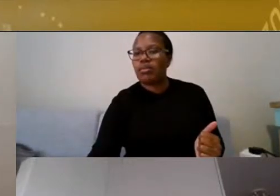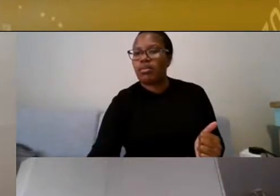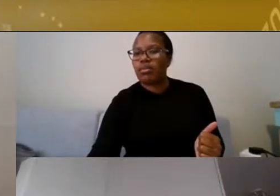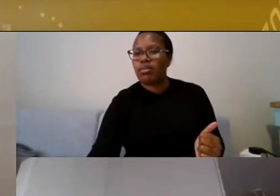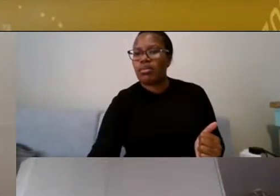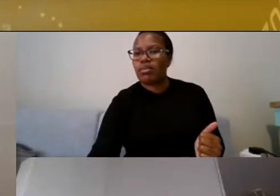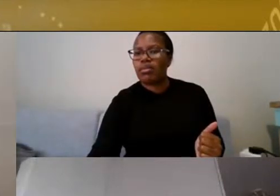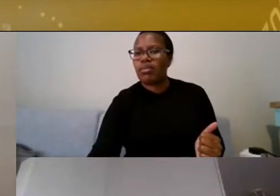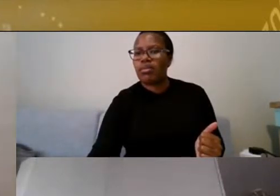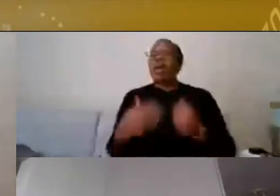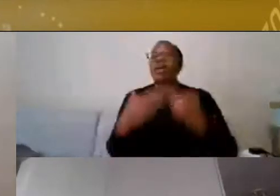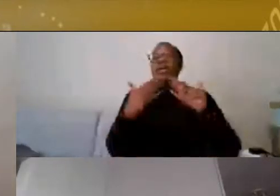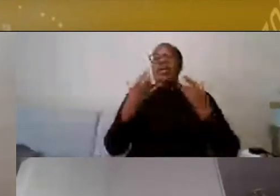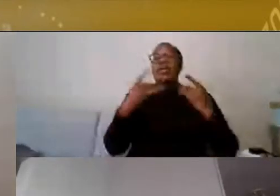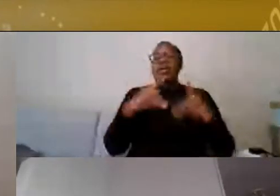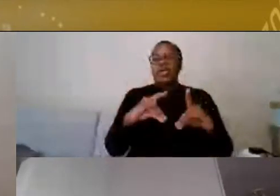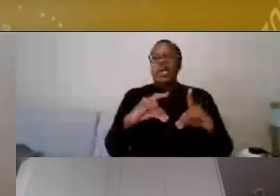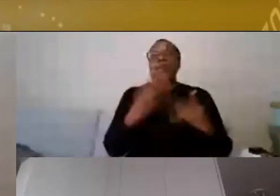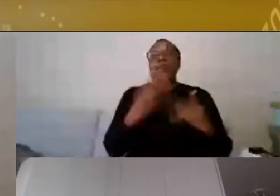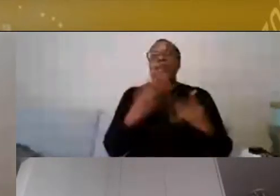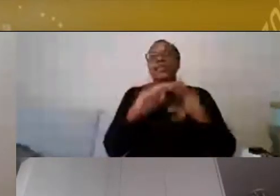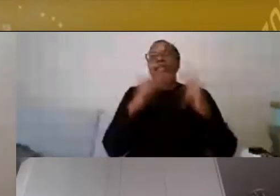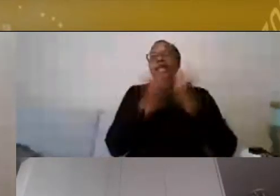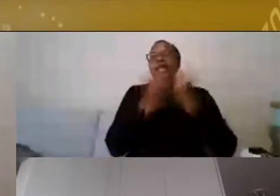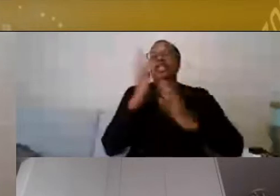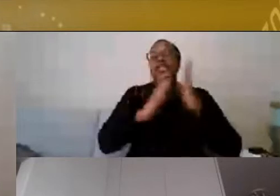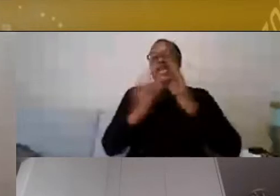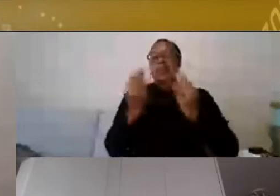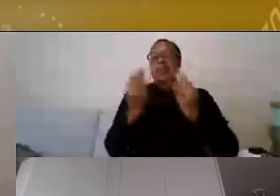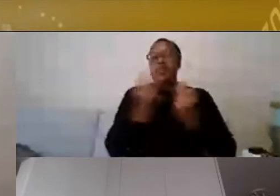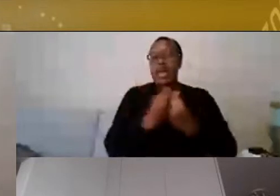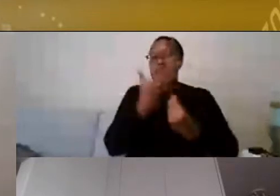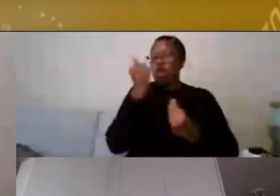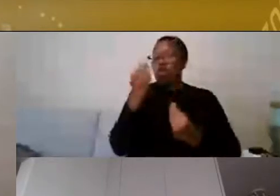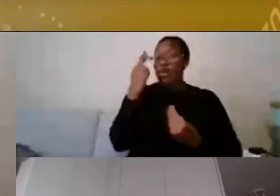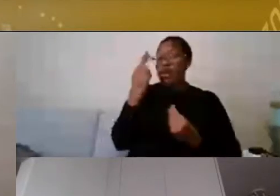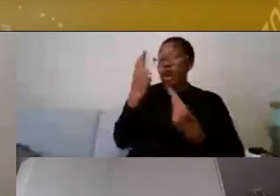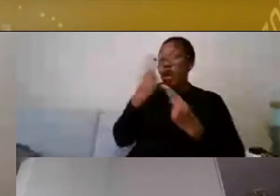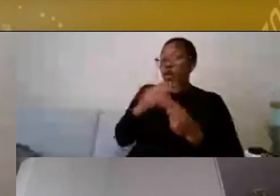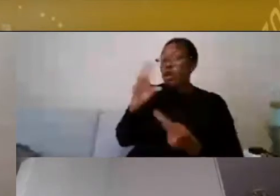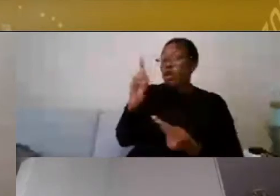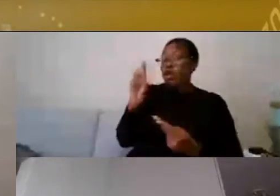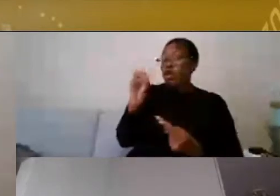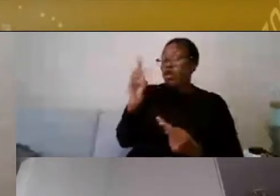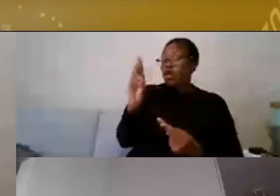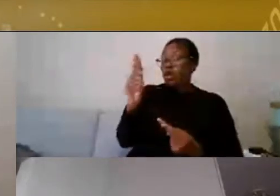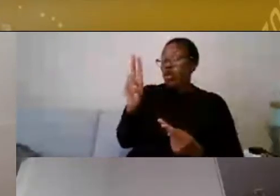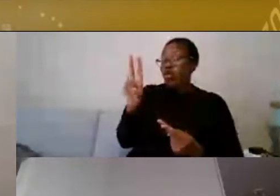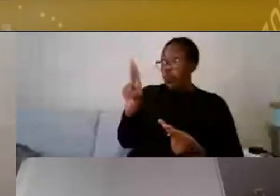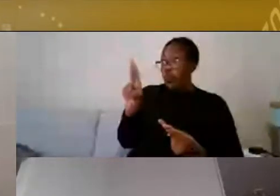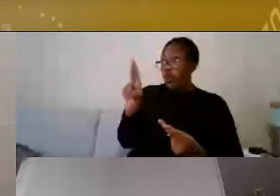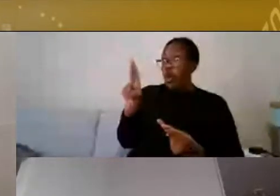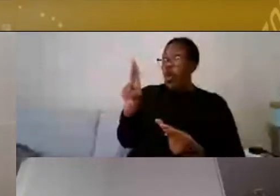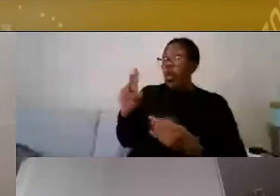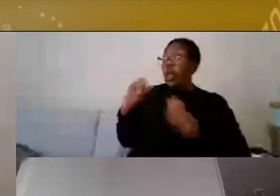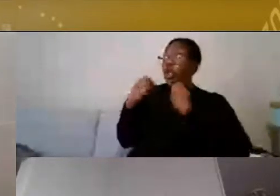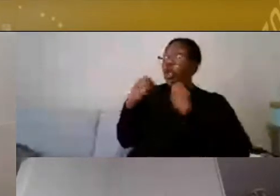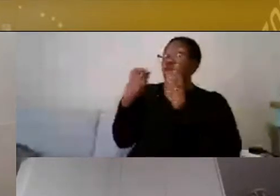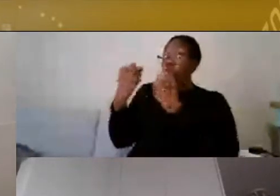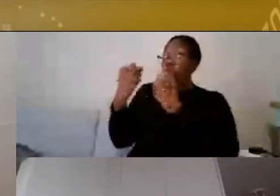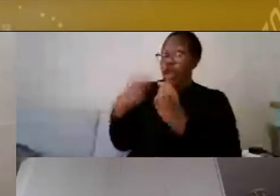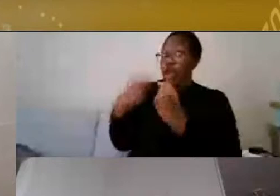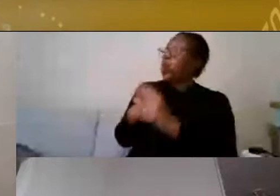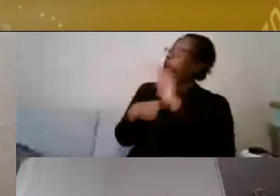watching Honourable Dodova. I don't know if you realize when you were driving, your phone was, we were watching the trees